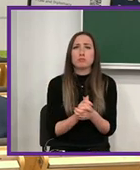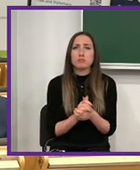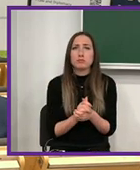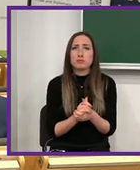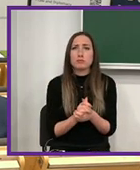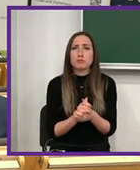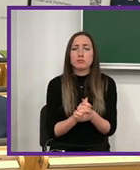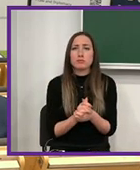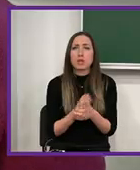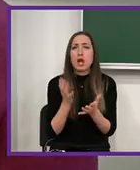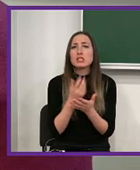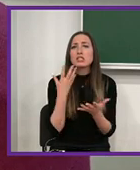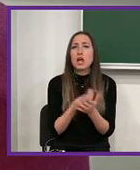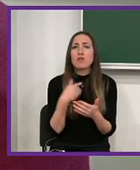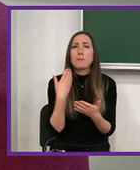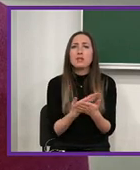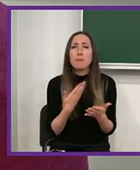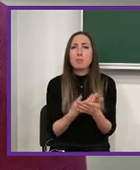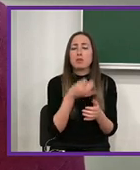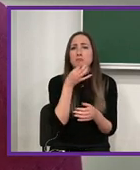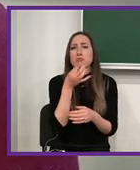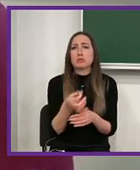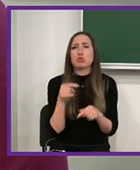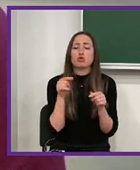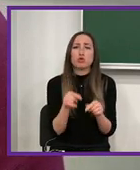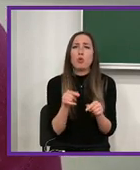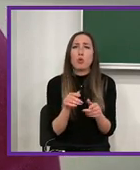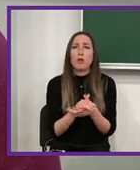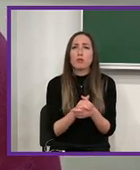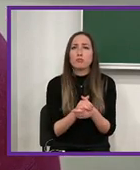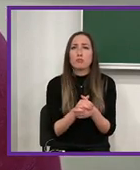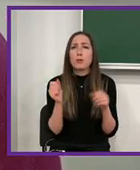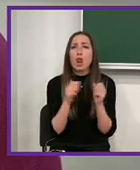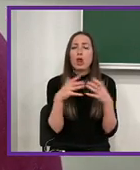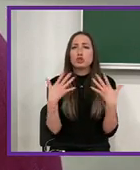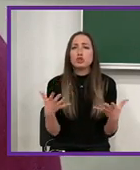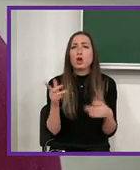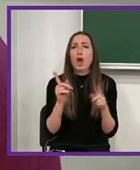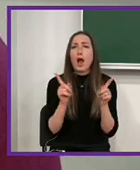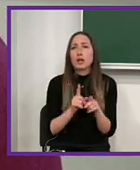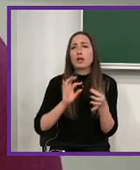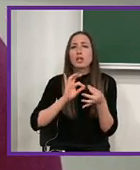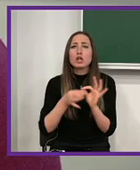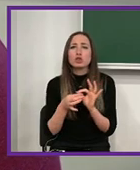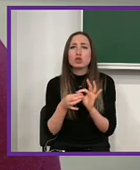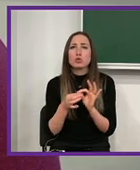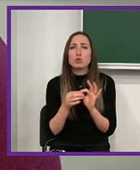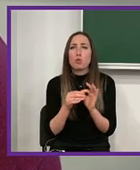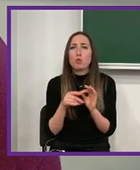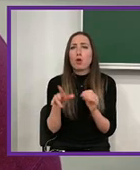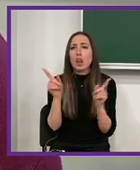picture. And just to say that sometimes for some companies, at least some of the companies that asked us for